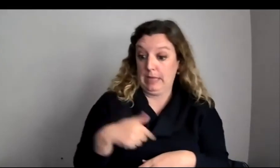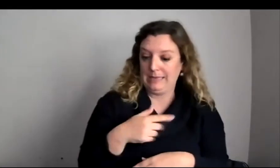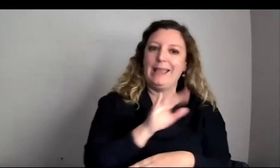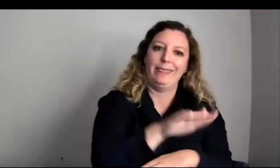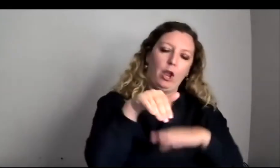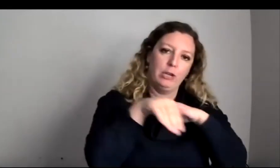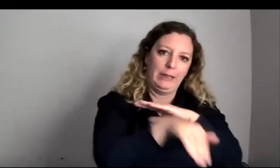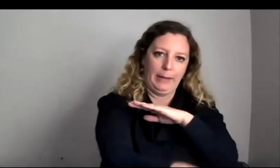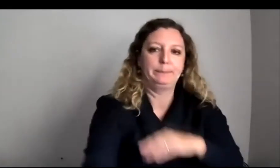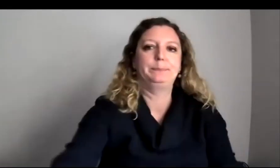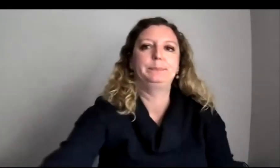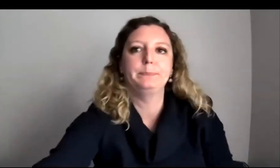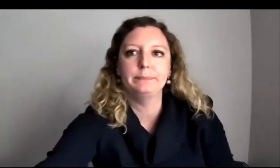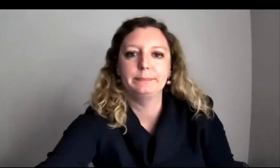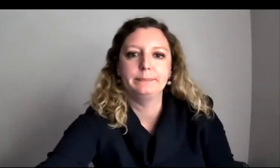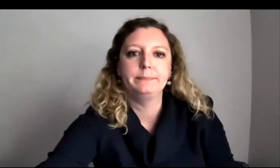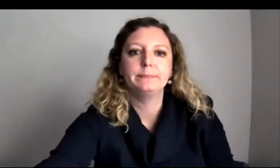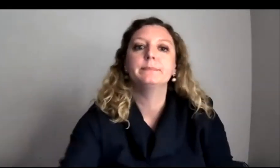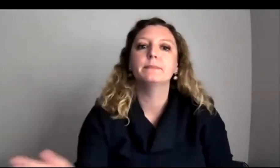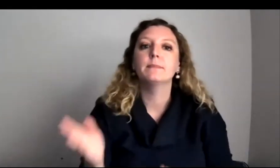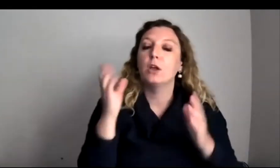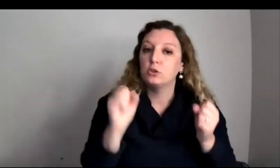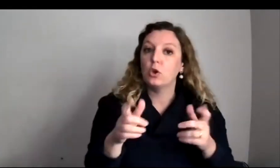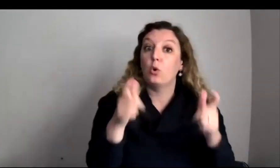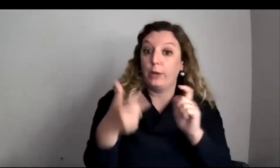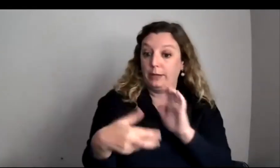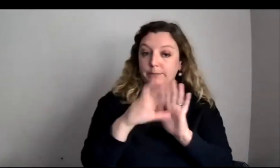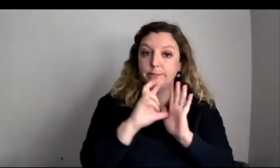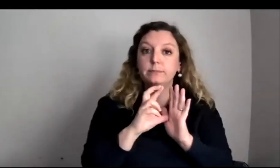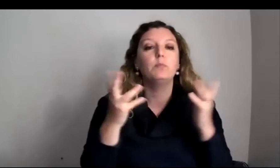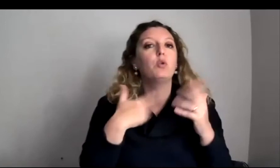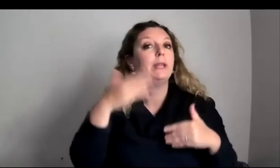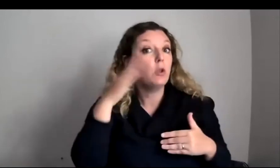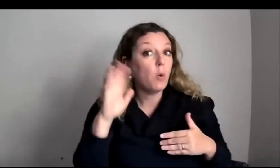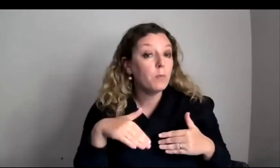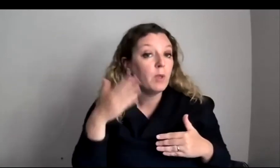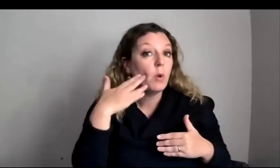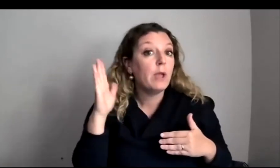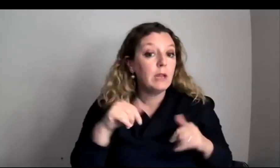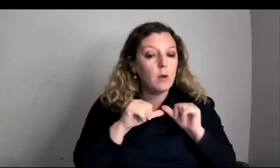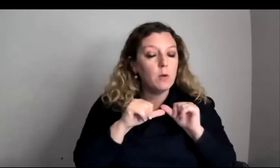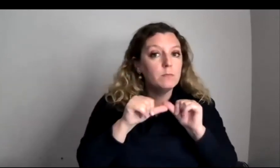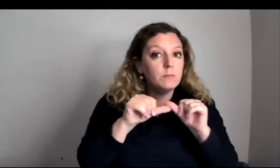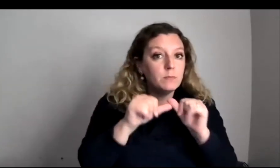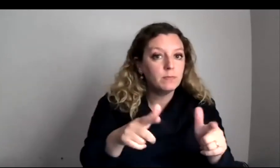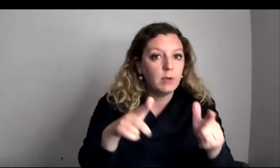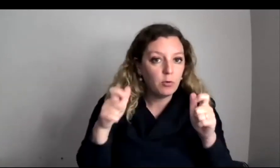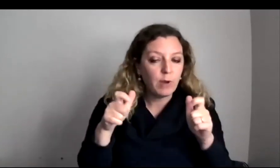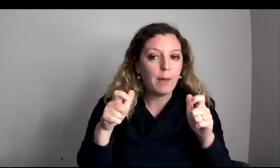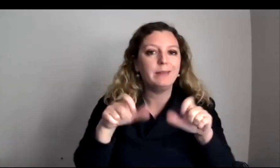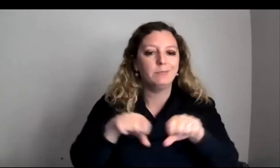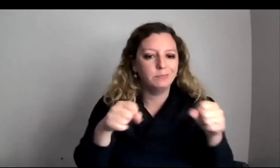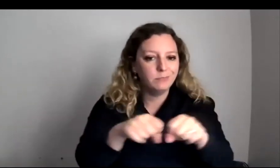decline. Okay, so let's just do a quick recap then. So what do we know? We know that there's continued rapid